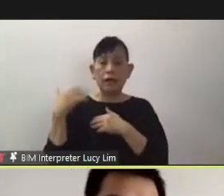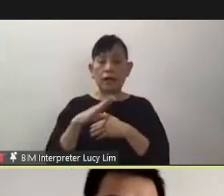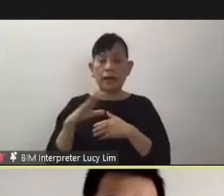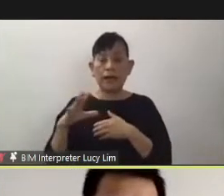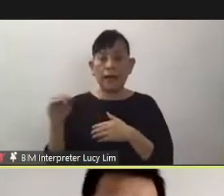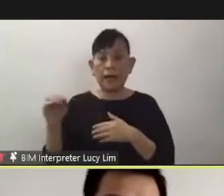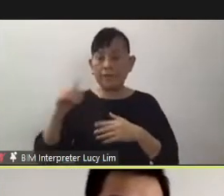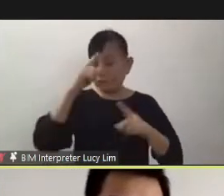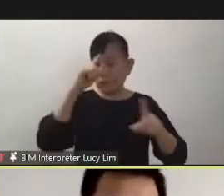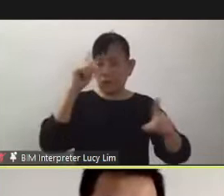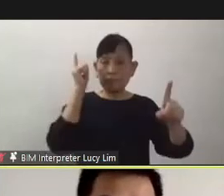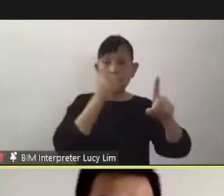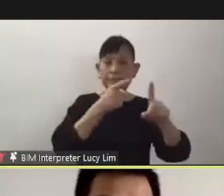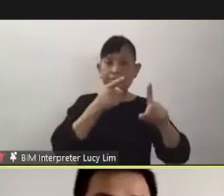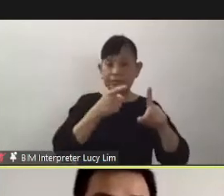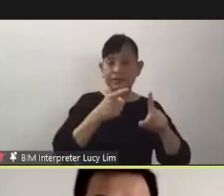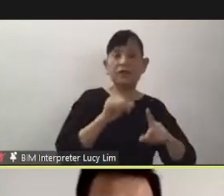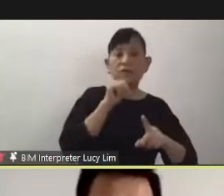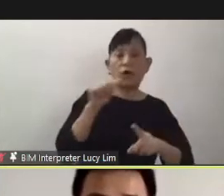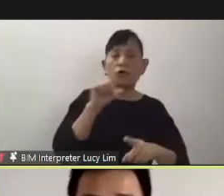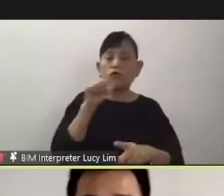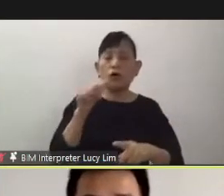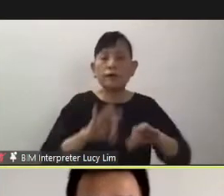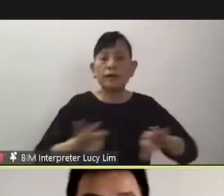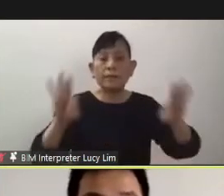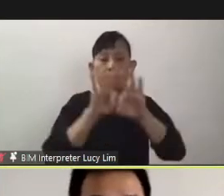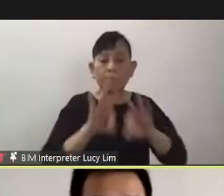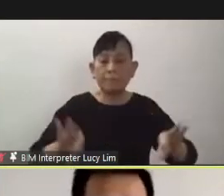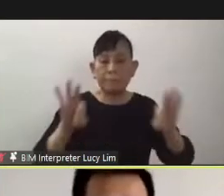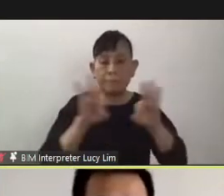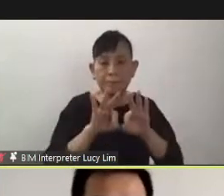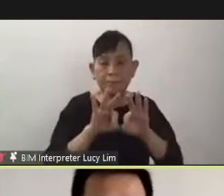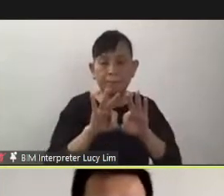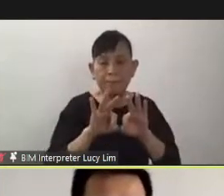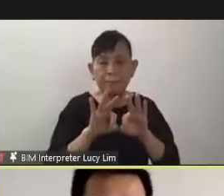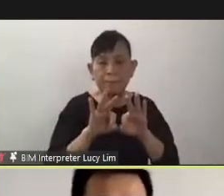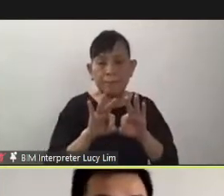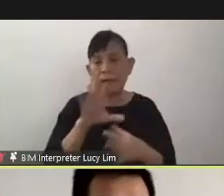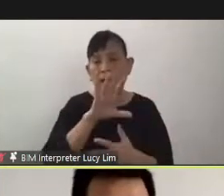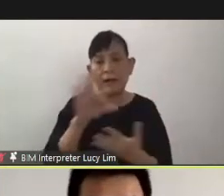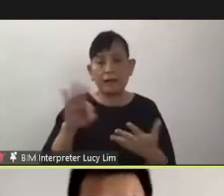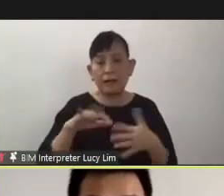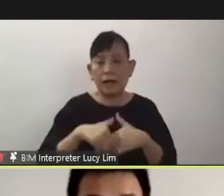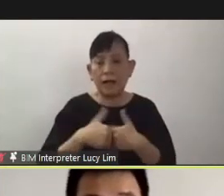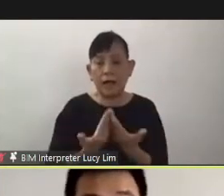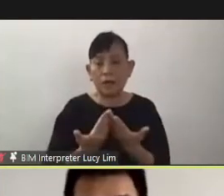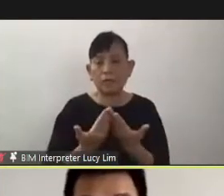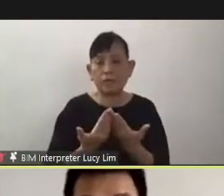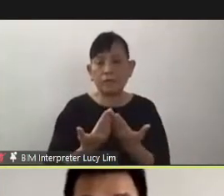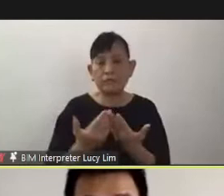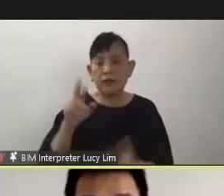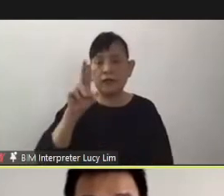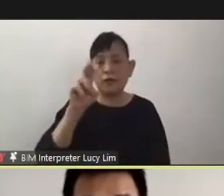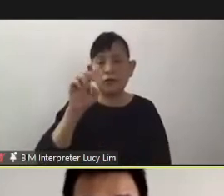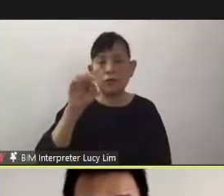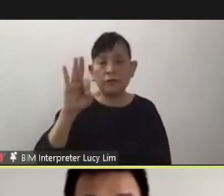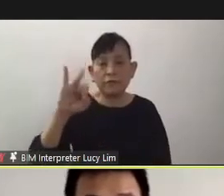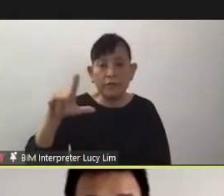target for non-essential plastic and invest in redesigning alternatives such as refills and reuse